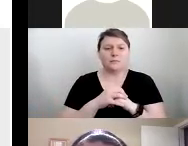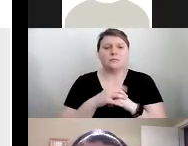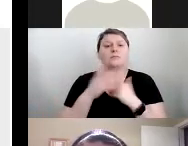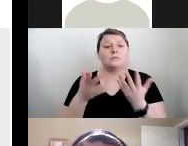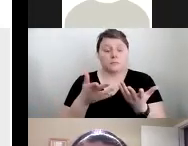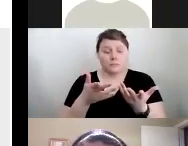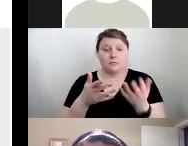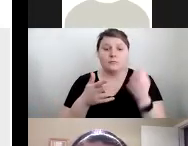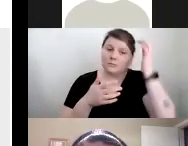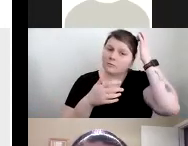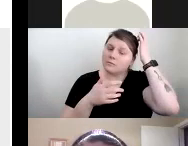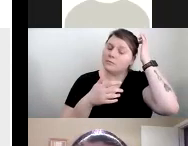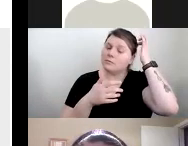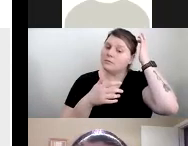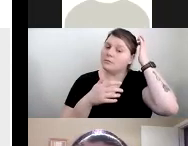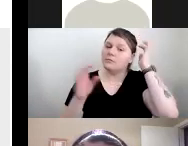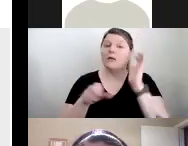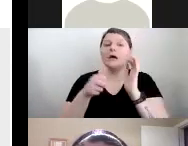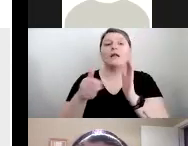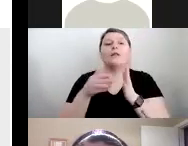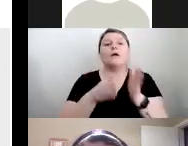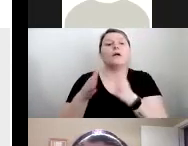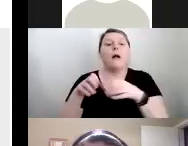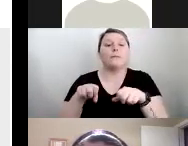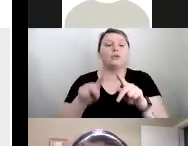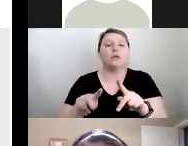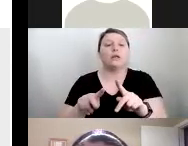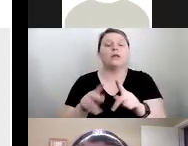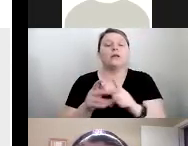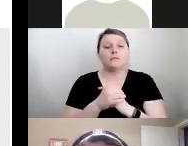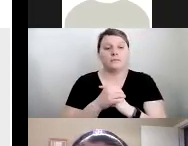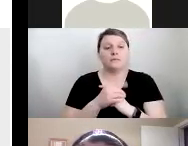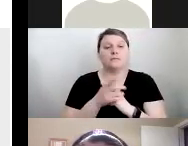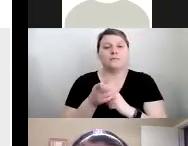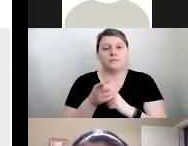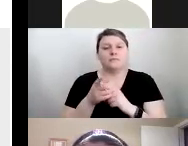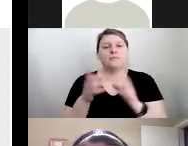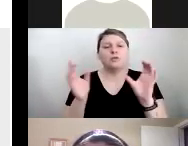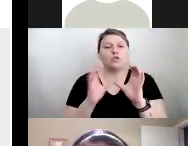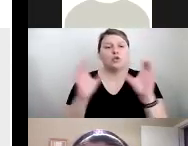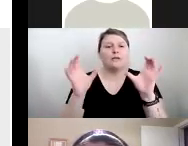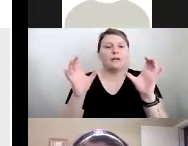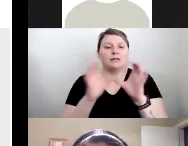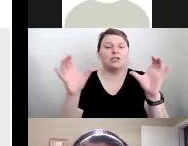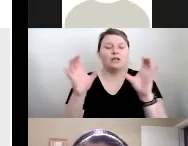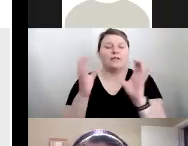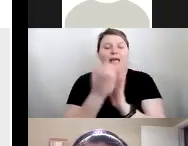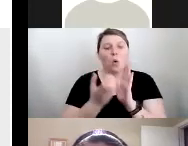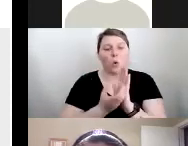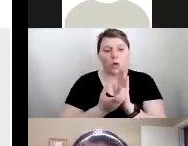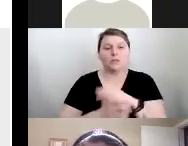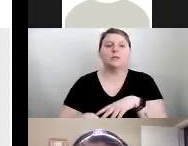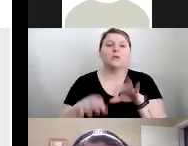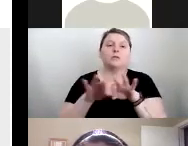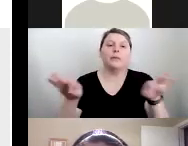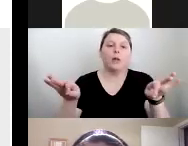Okay, another avenue, another opportunity is to look into doing one of these certificate courses or diploma courses